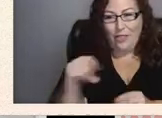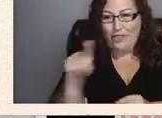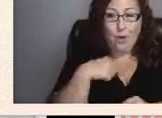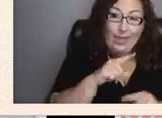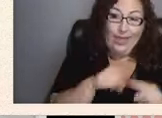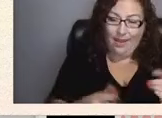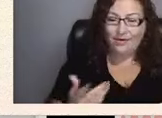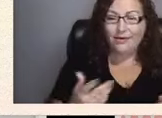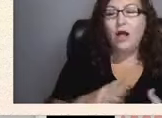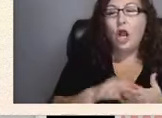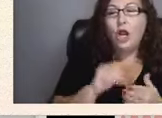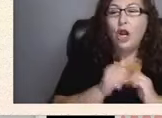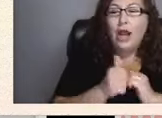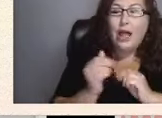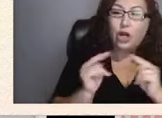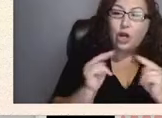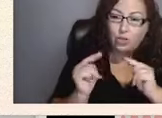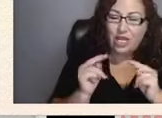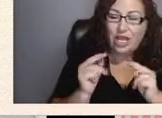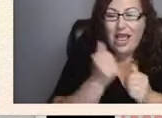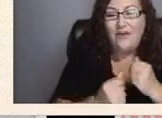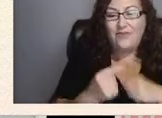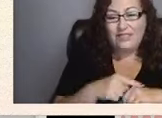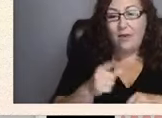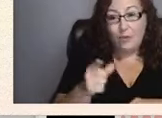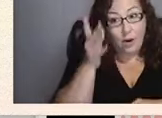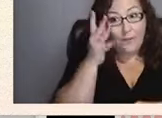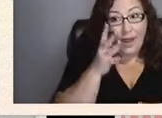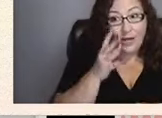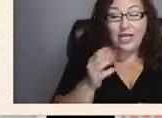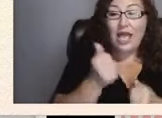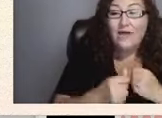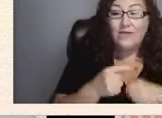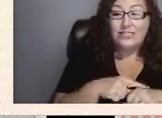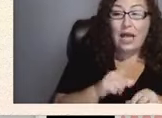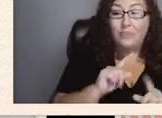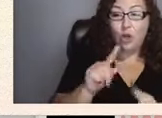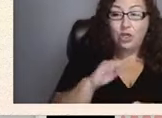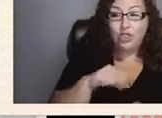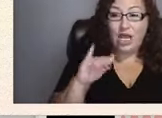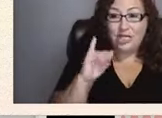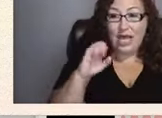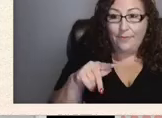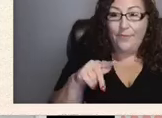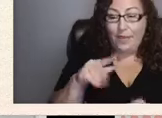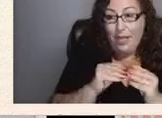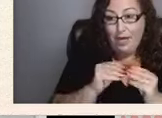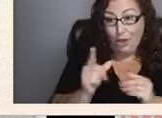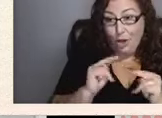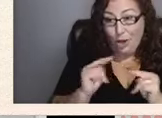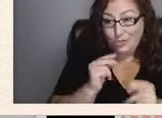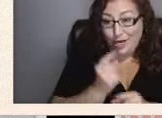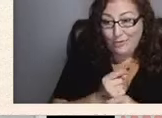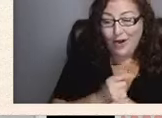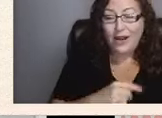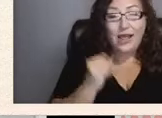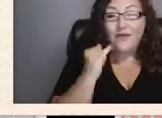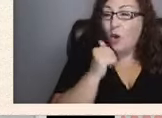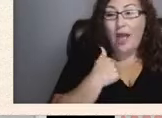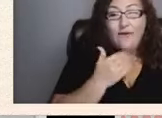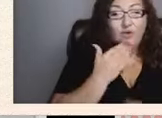how to negotiate. Every time, if you guys are a parent, every time you go to a child's IEP meeting, you're negotiating, right? And if you don't have good skills in